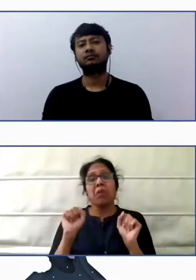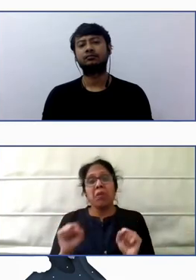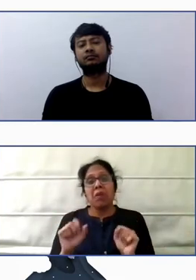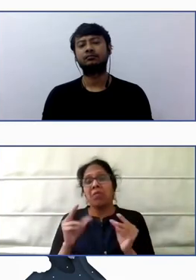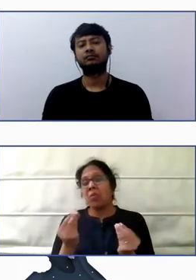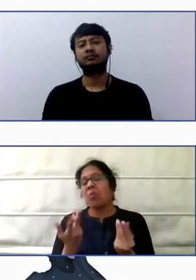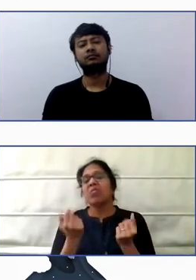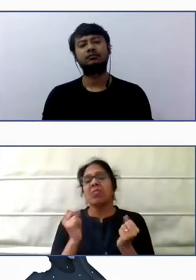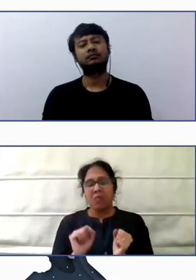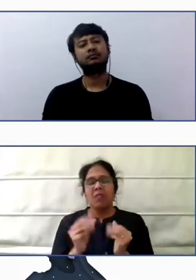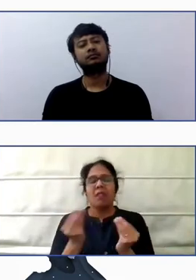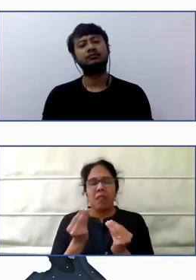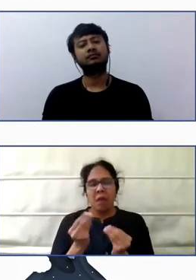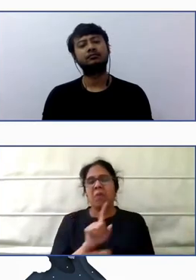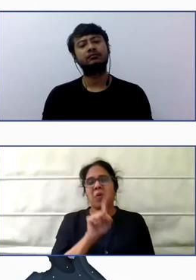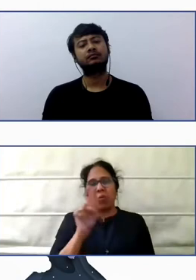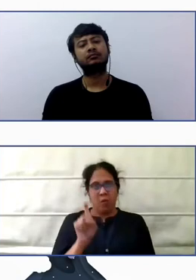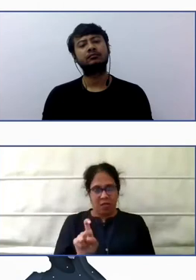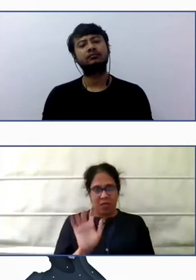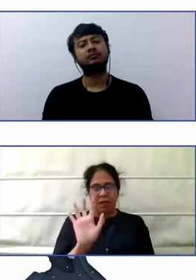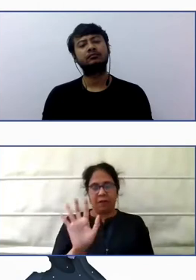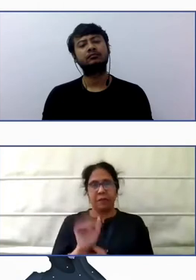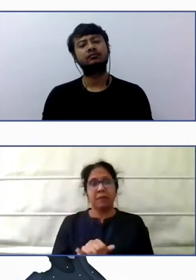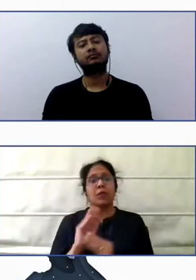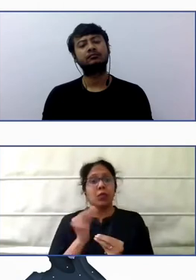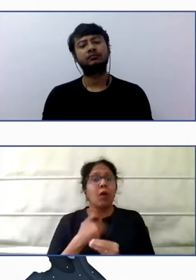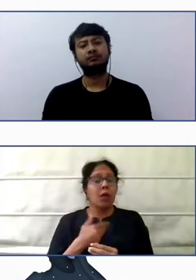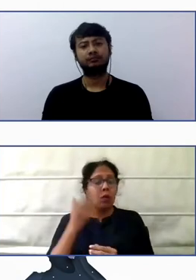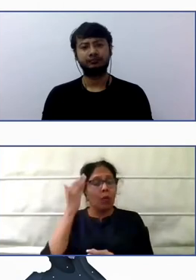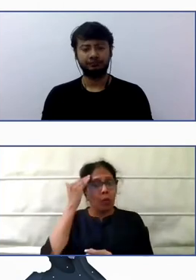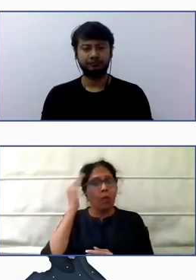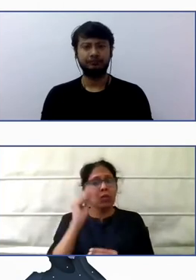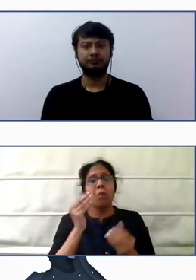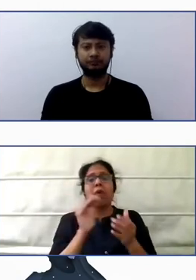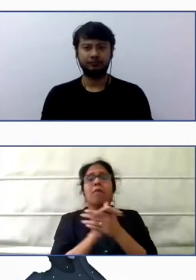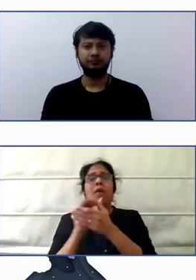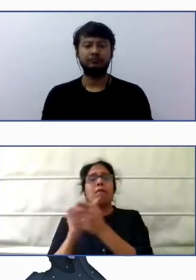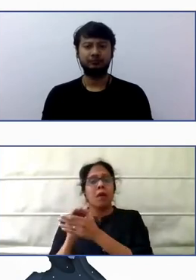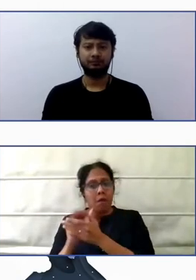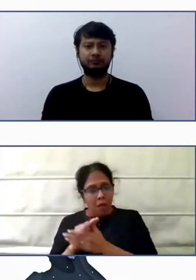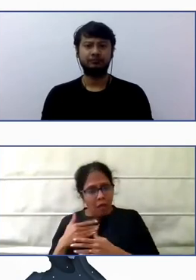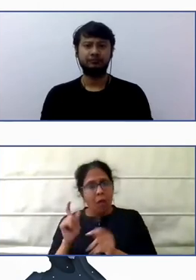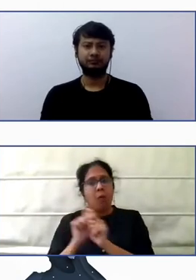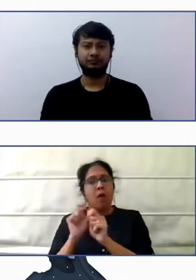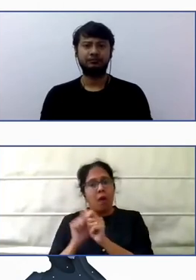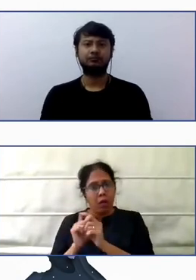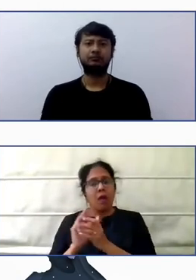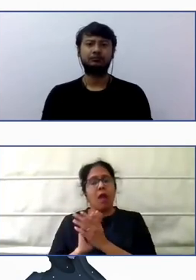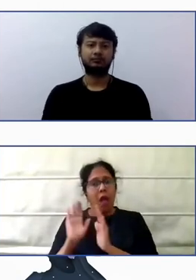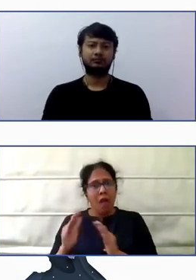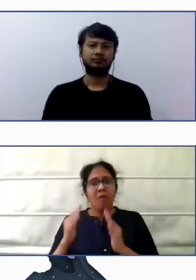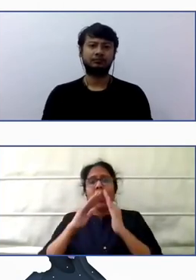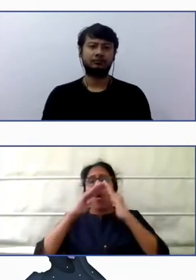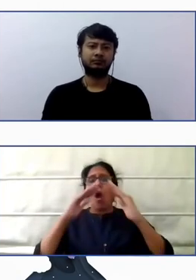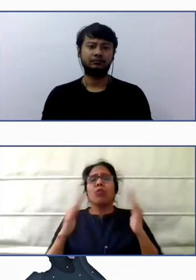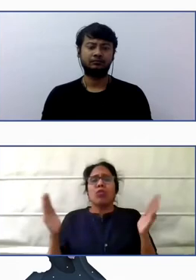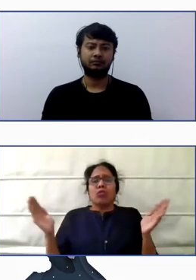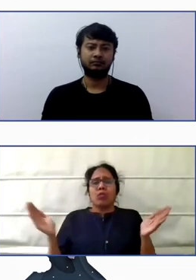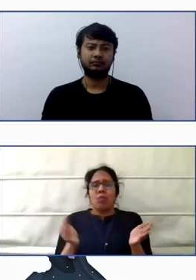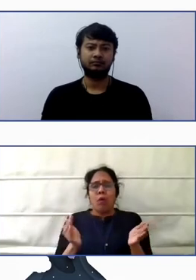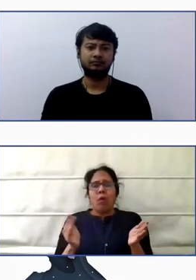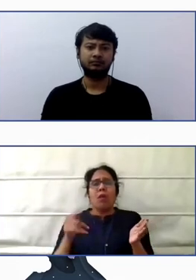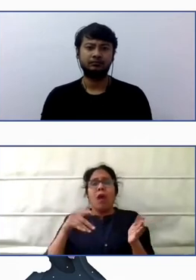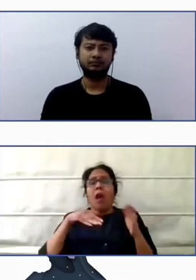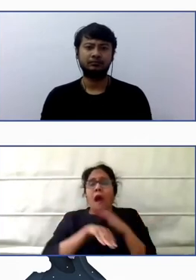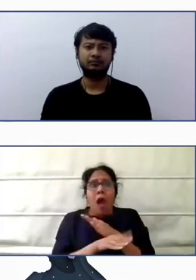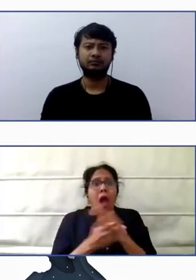that is a very questionable thing, because I know somebody, a few colleagues of mine who live in a very small house, who are not even